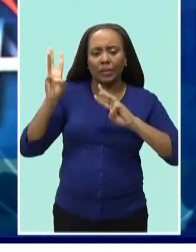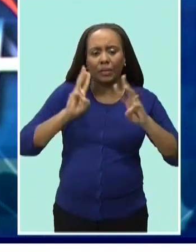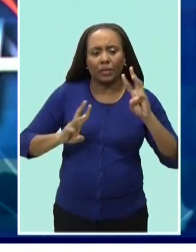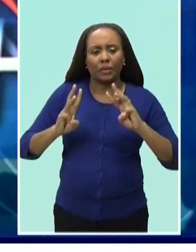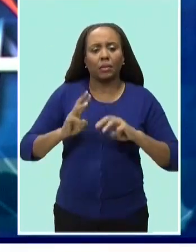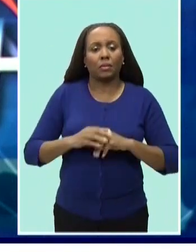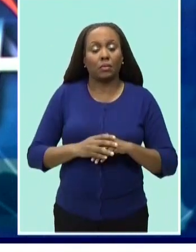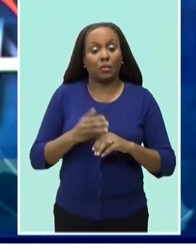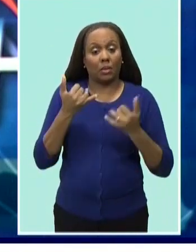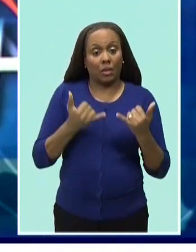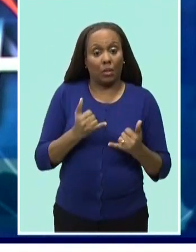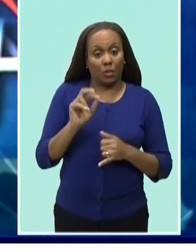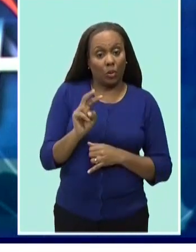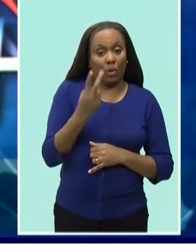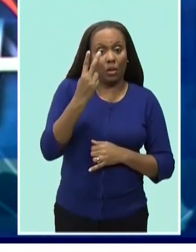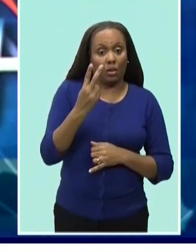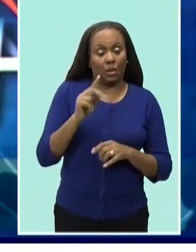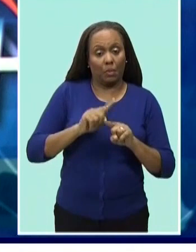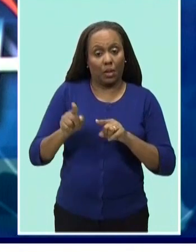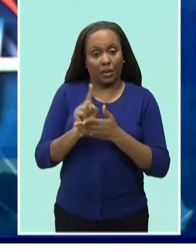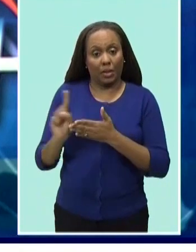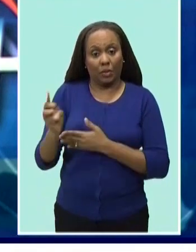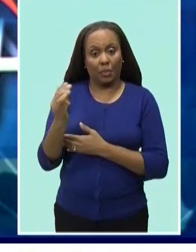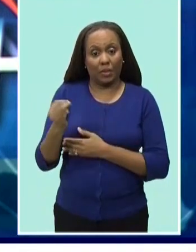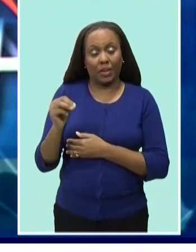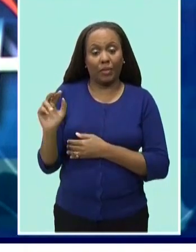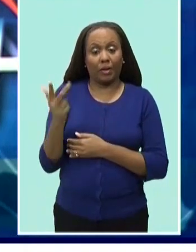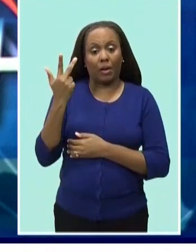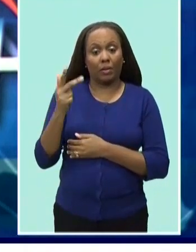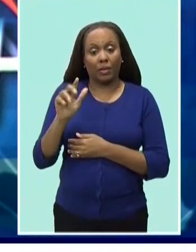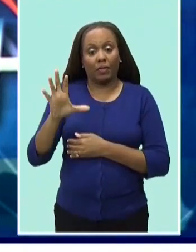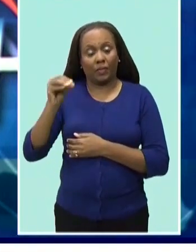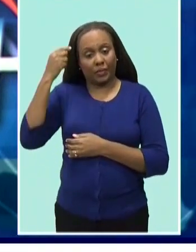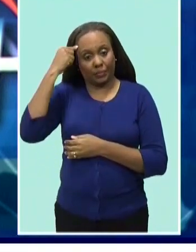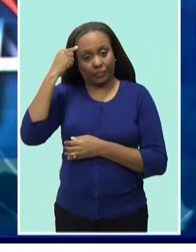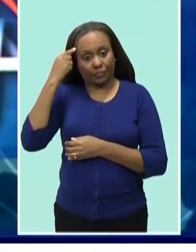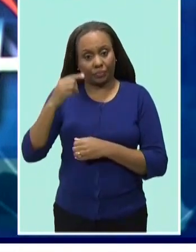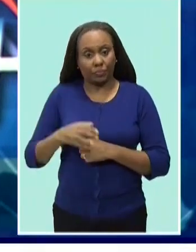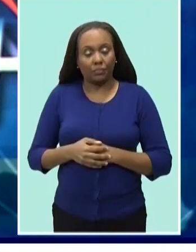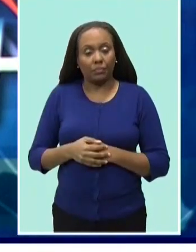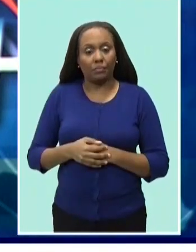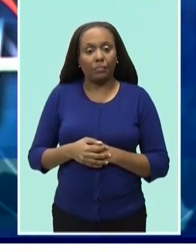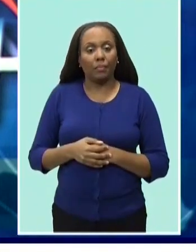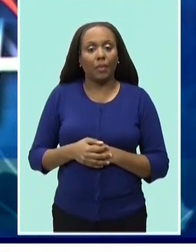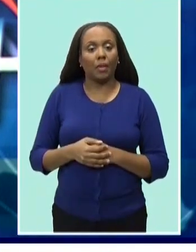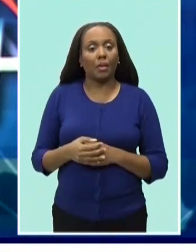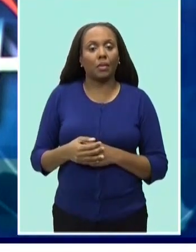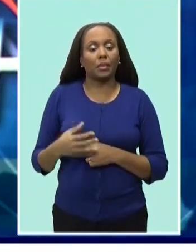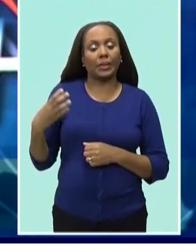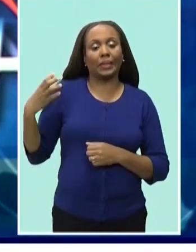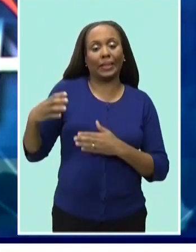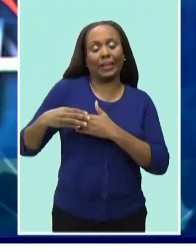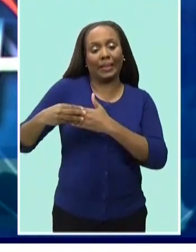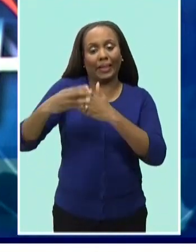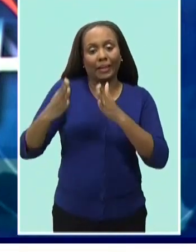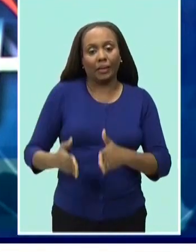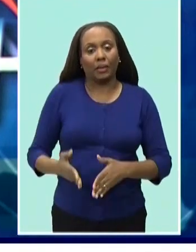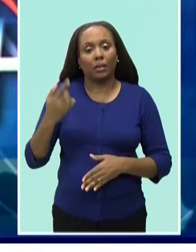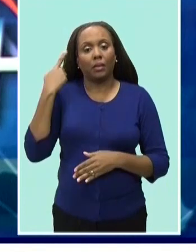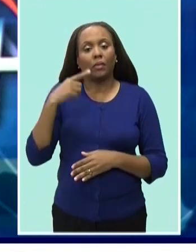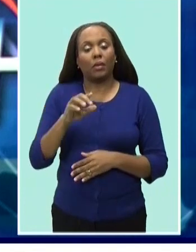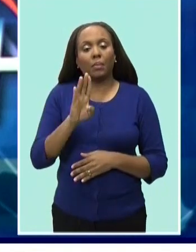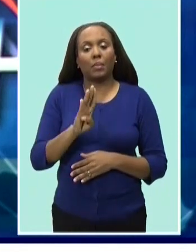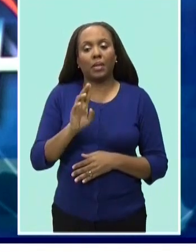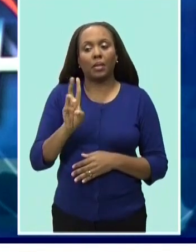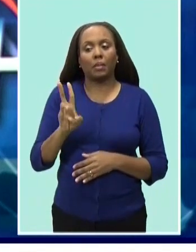to $3.50 come Monday. General Secretary Senator Tony Moore says the hike will impact the poor, many of whom have